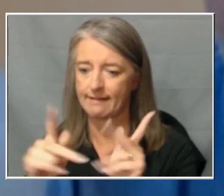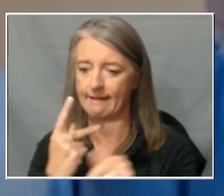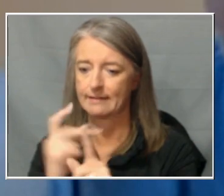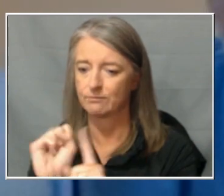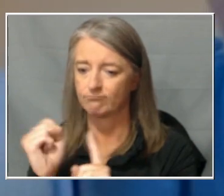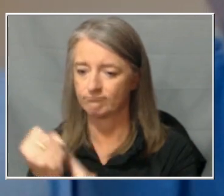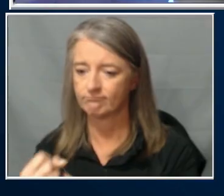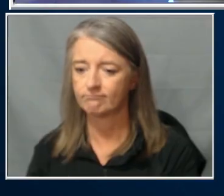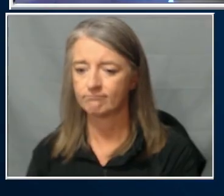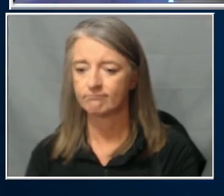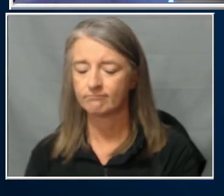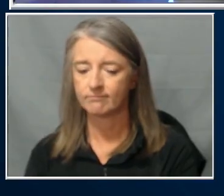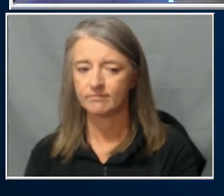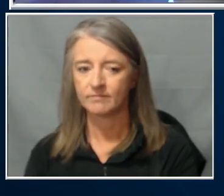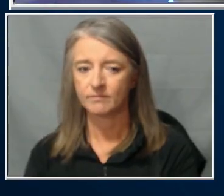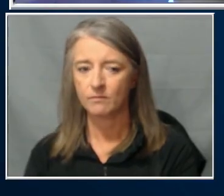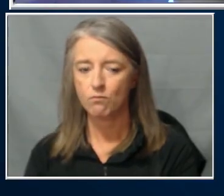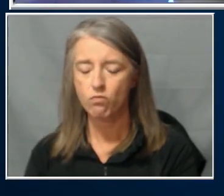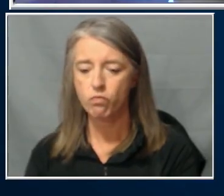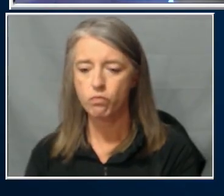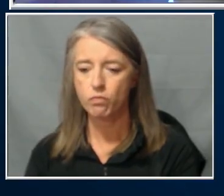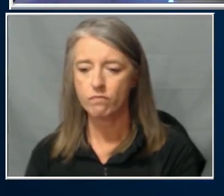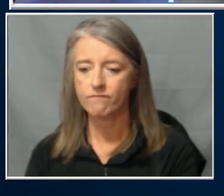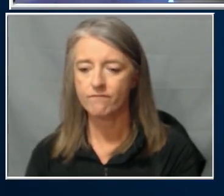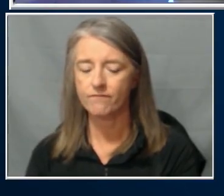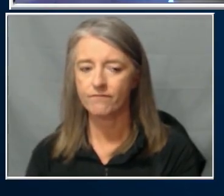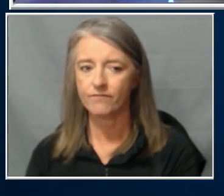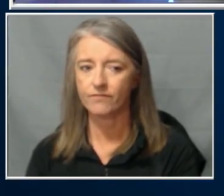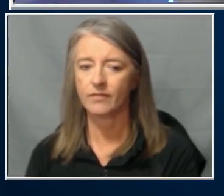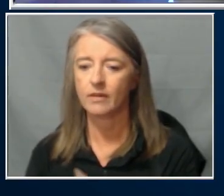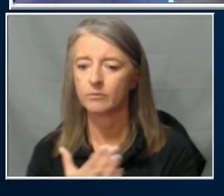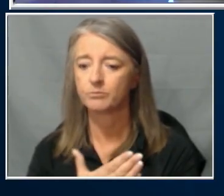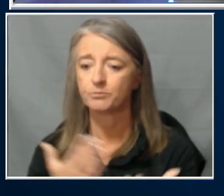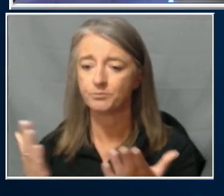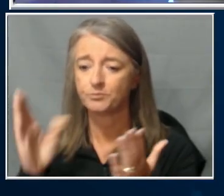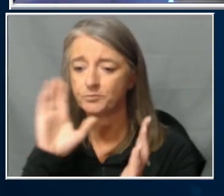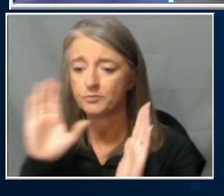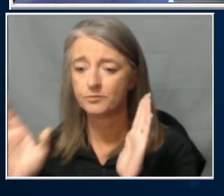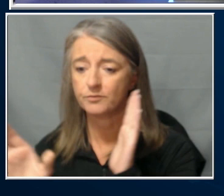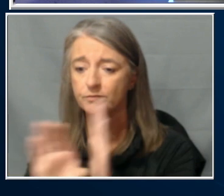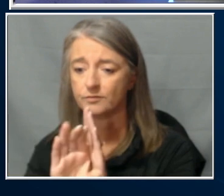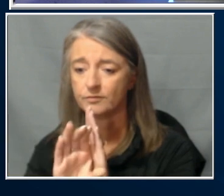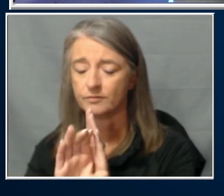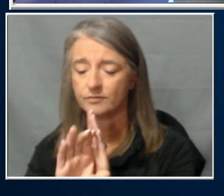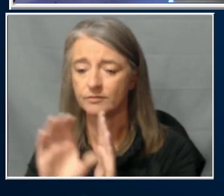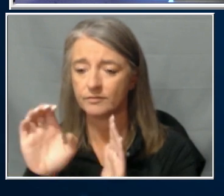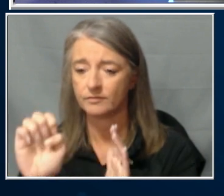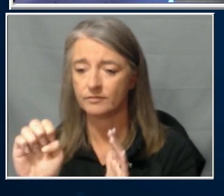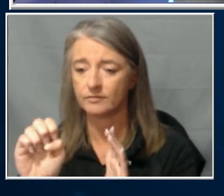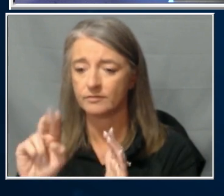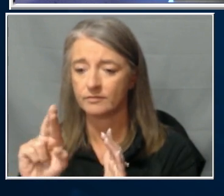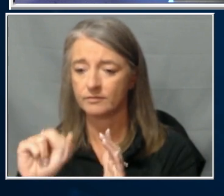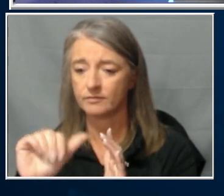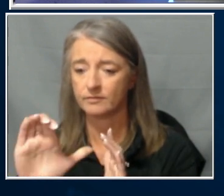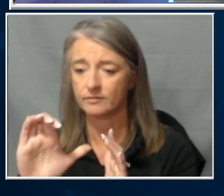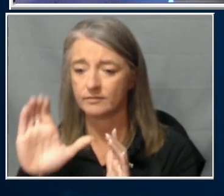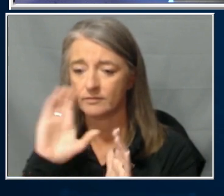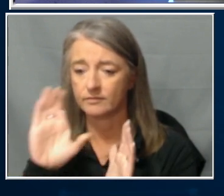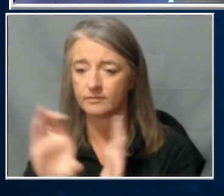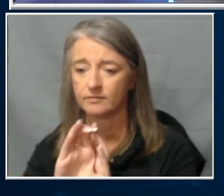situations. I don't know if we could bring up that photo, because I think, Eric, you have a photo where the